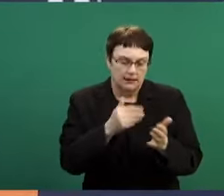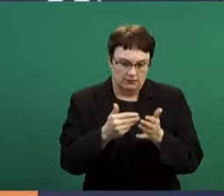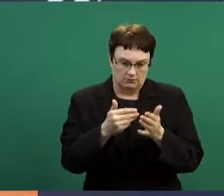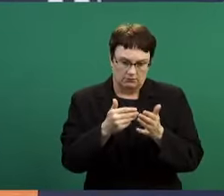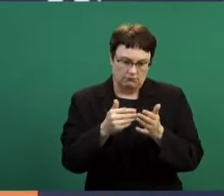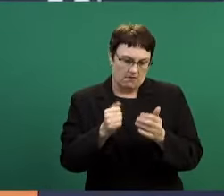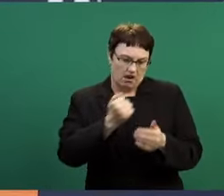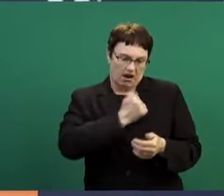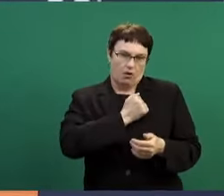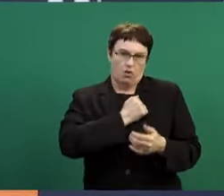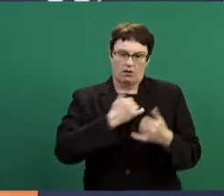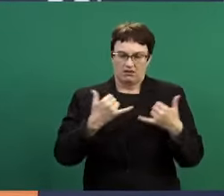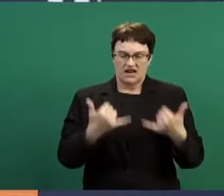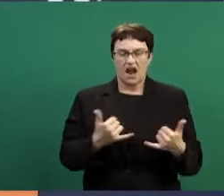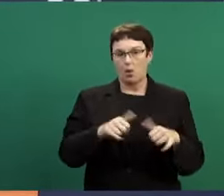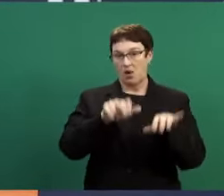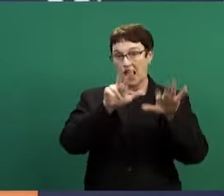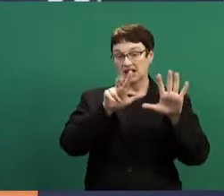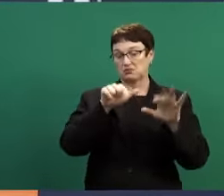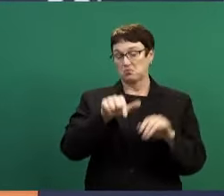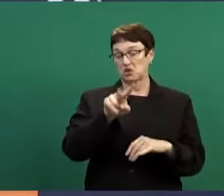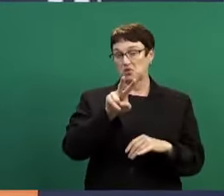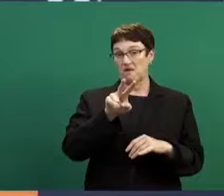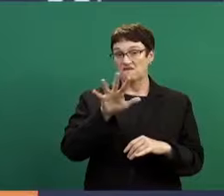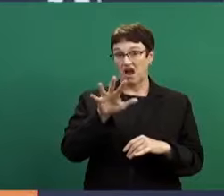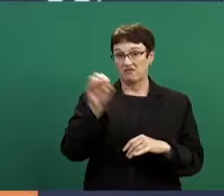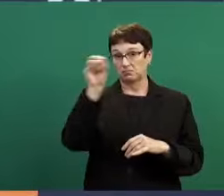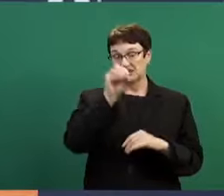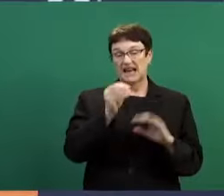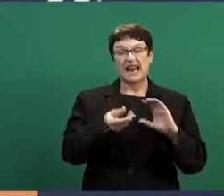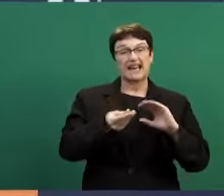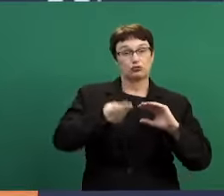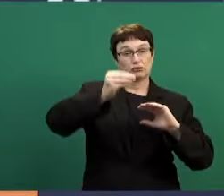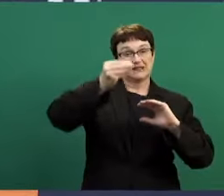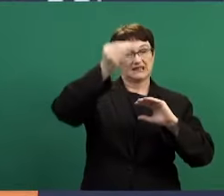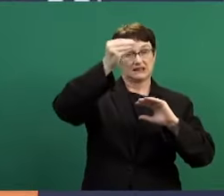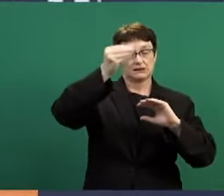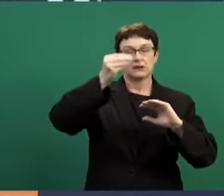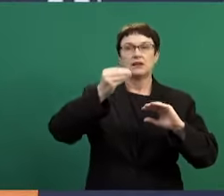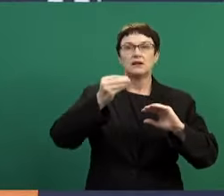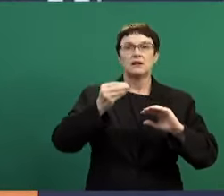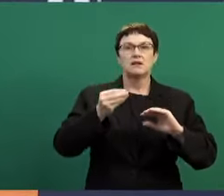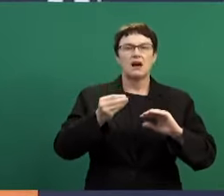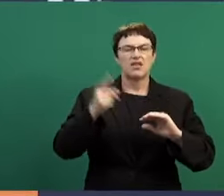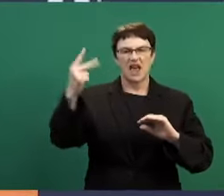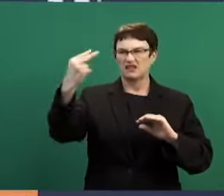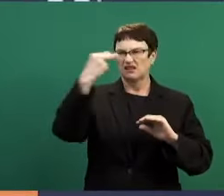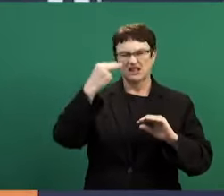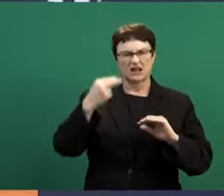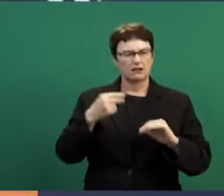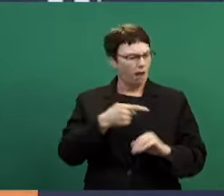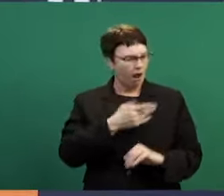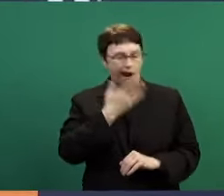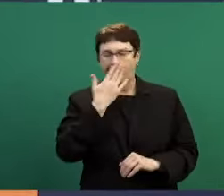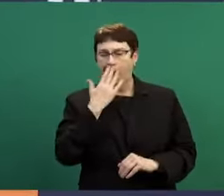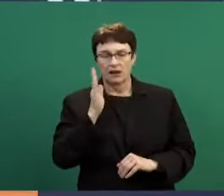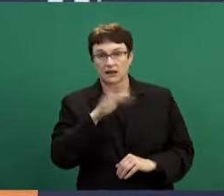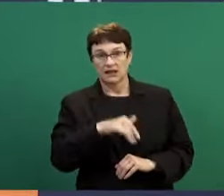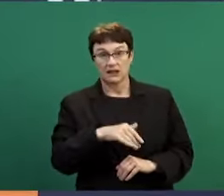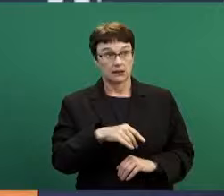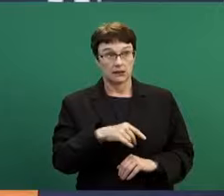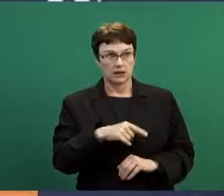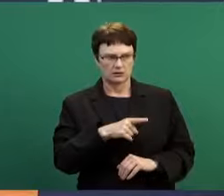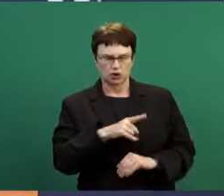it's like we are having now at 8.25, that you are no longer looking as restrictive as you were